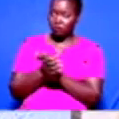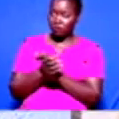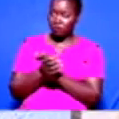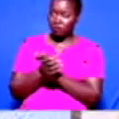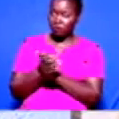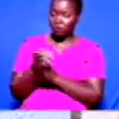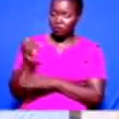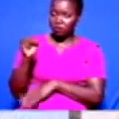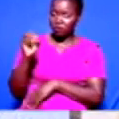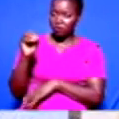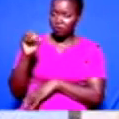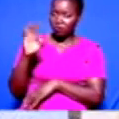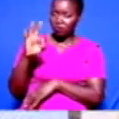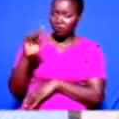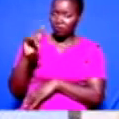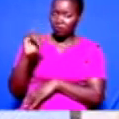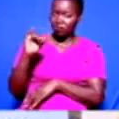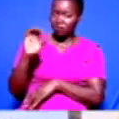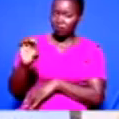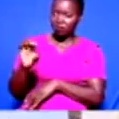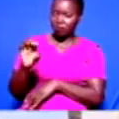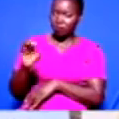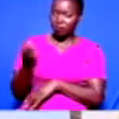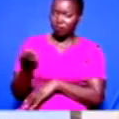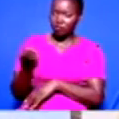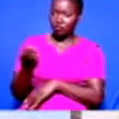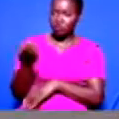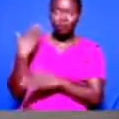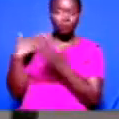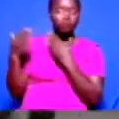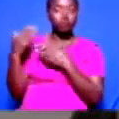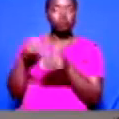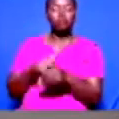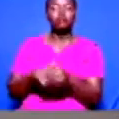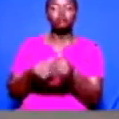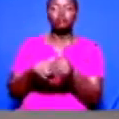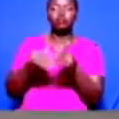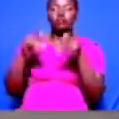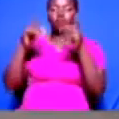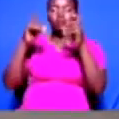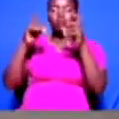is a story that follows photojournalist